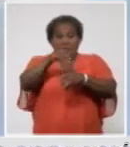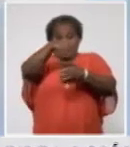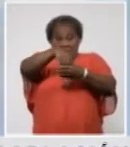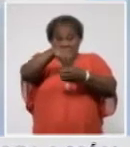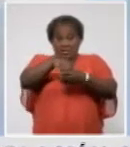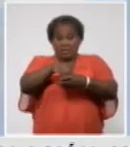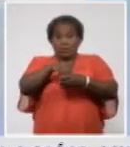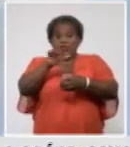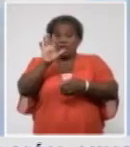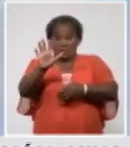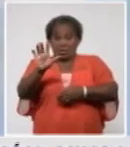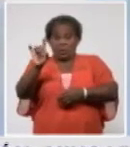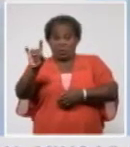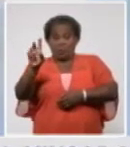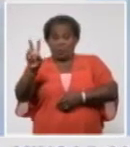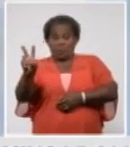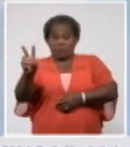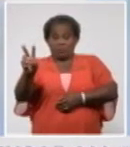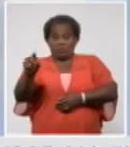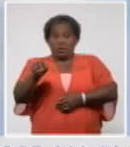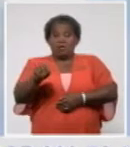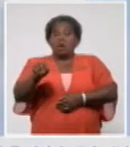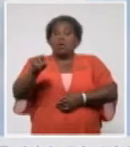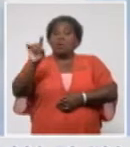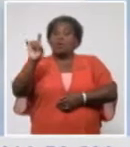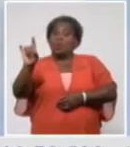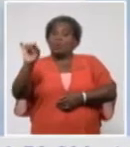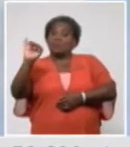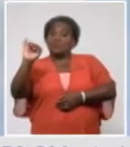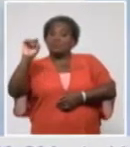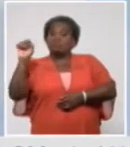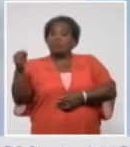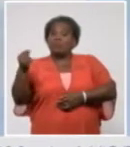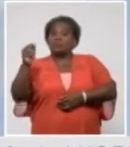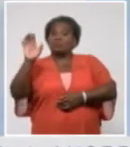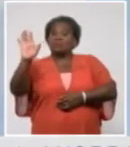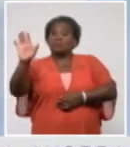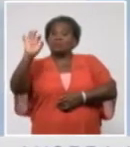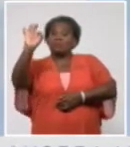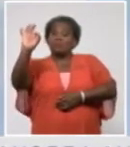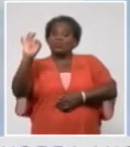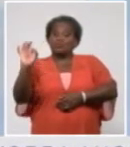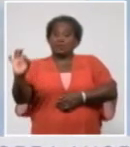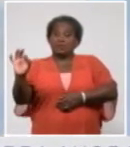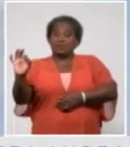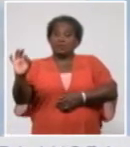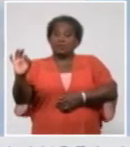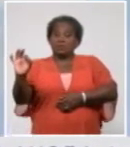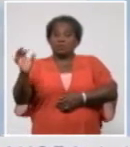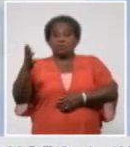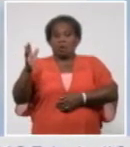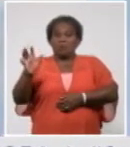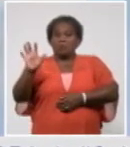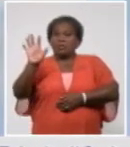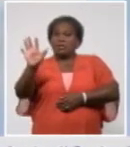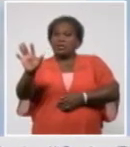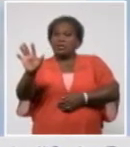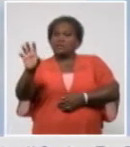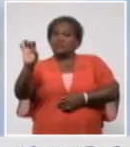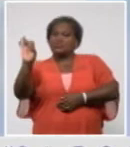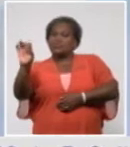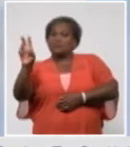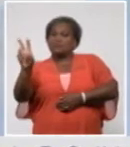96.5%, present a clinically stable evolution. We did not report any deceased patient today, hence